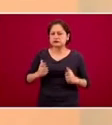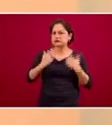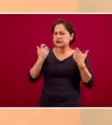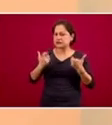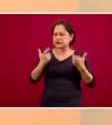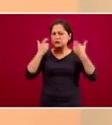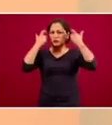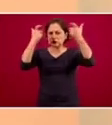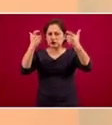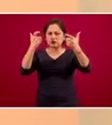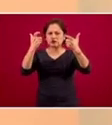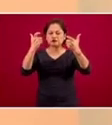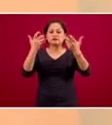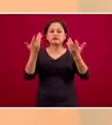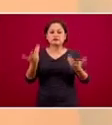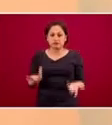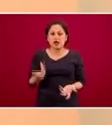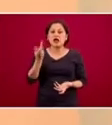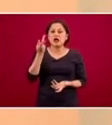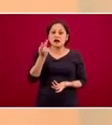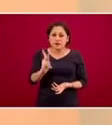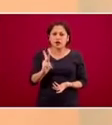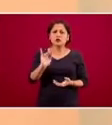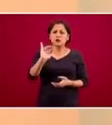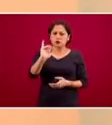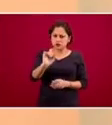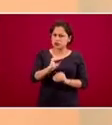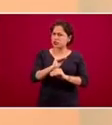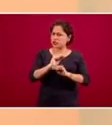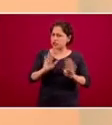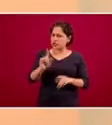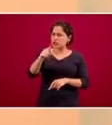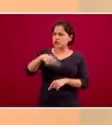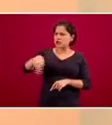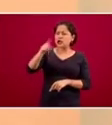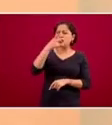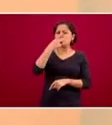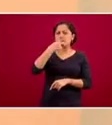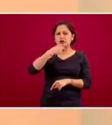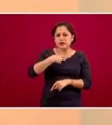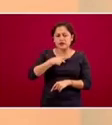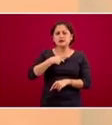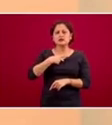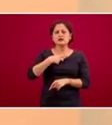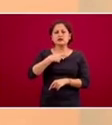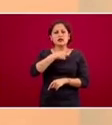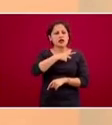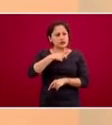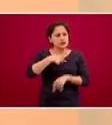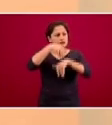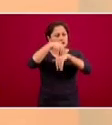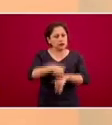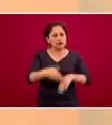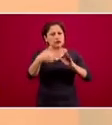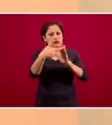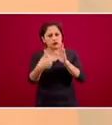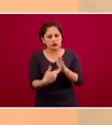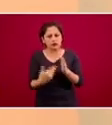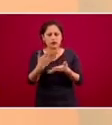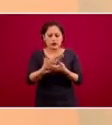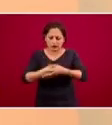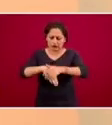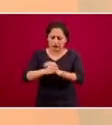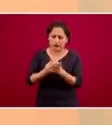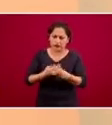and that in the face of all of these recommendations of staying away from germs, washing our